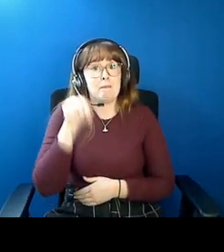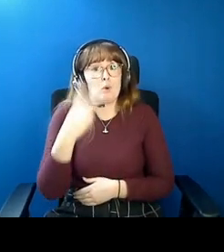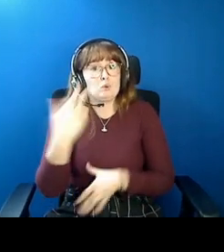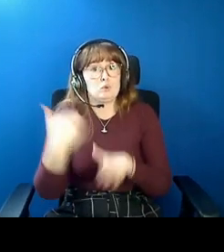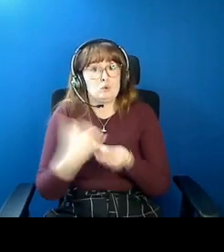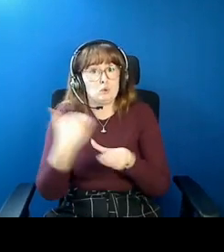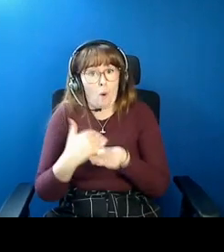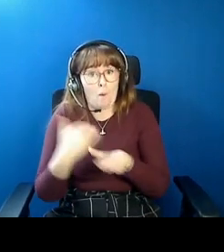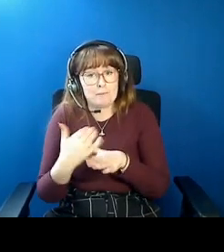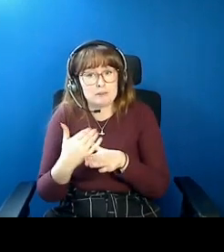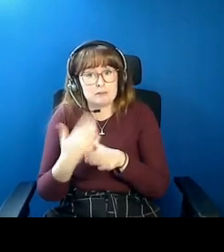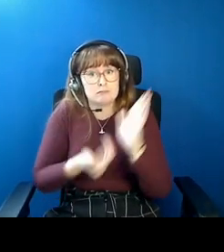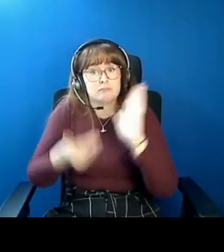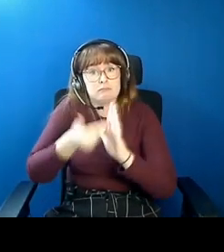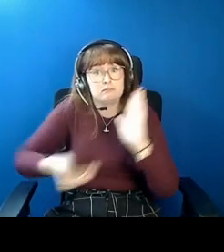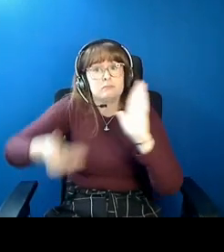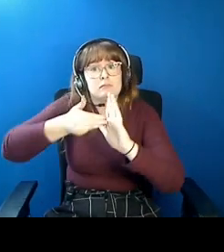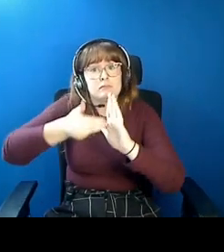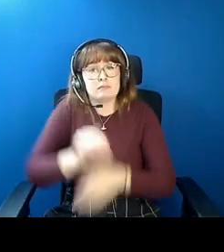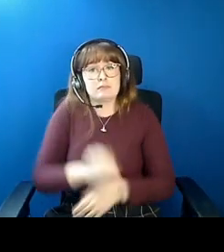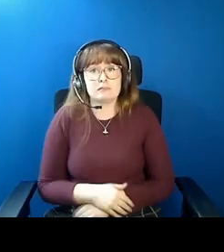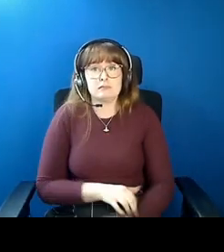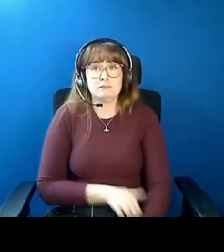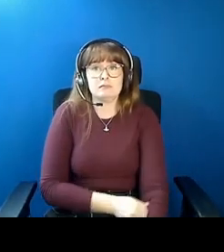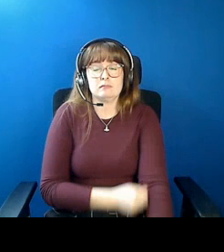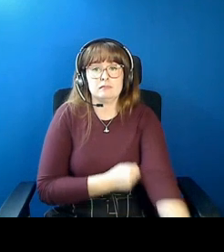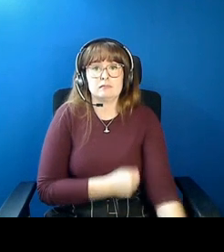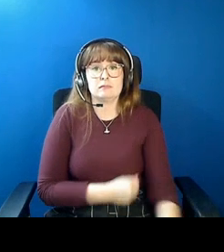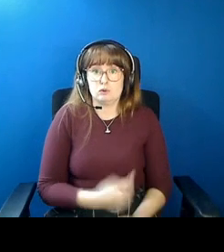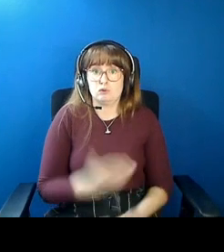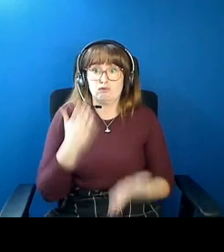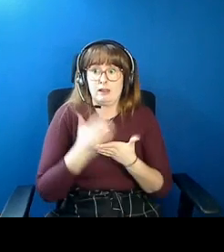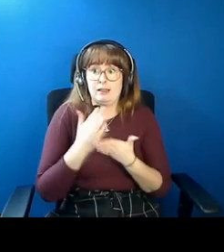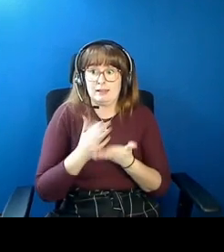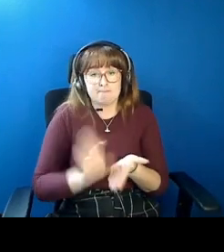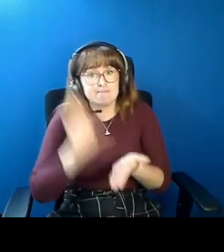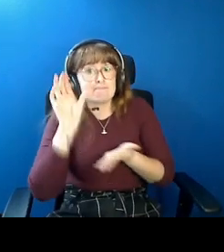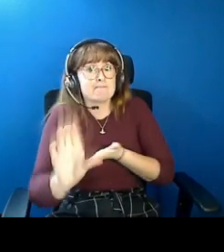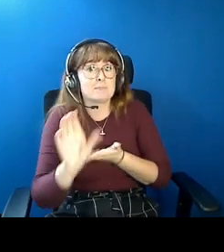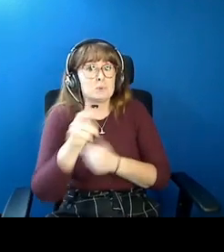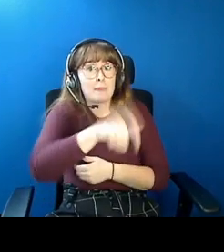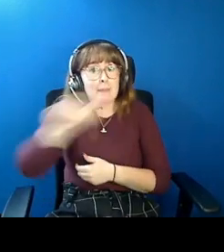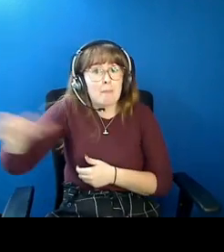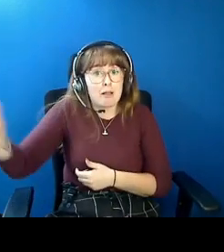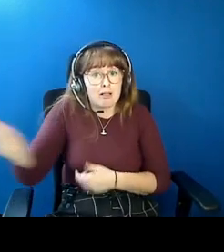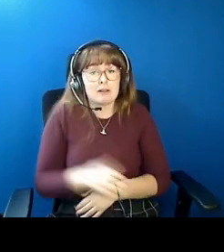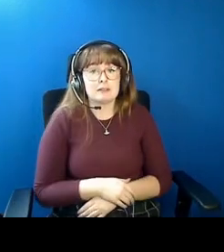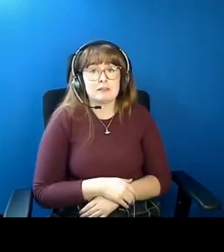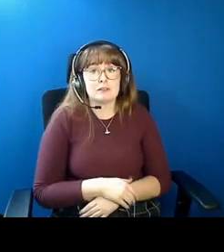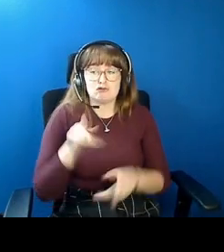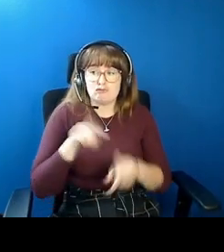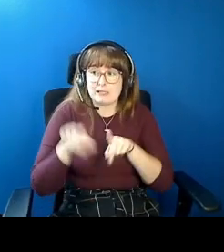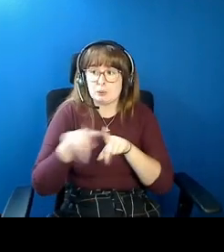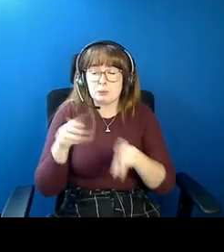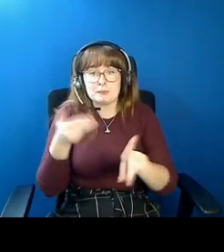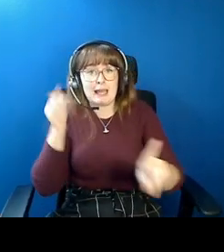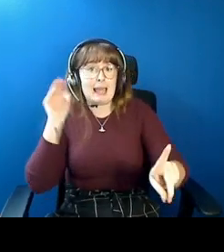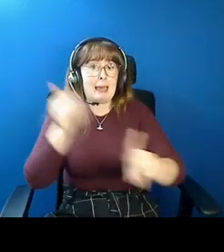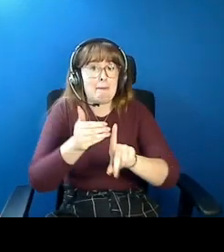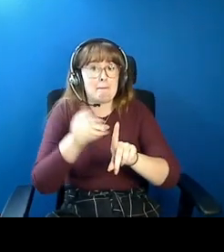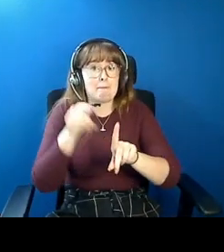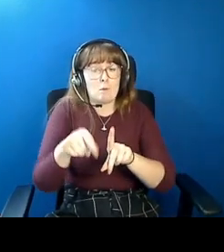spent. So that is, putting significant investment back in the people of the region and going towards that target of hitting